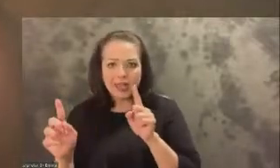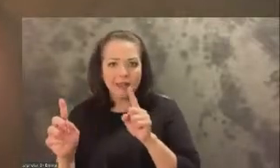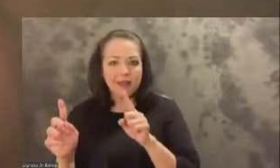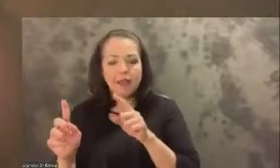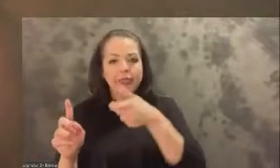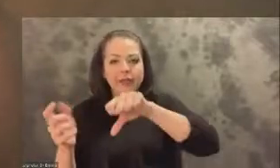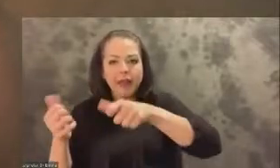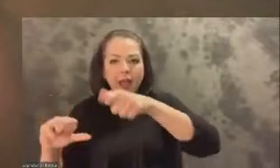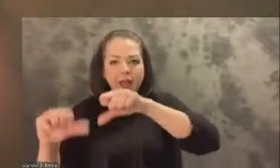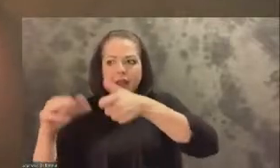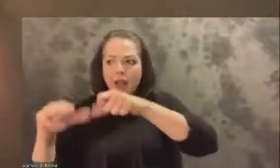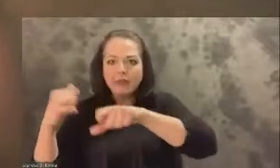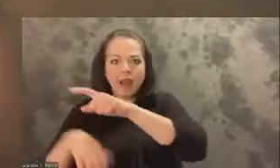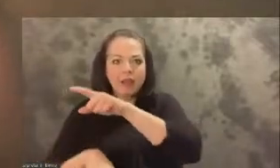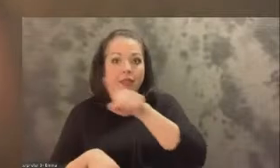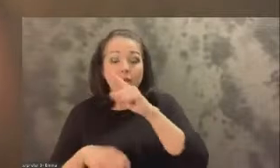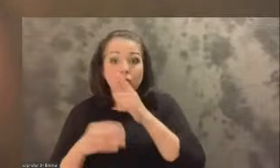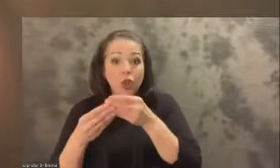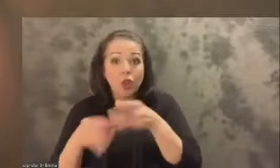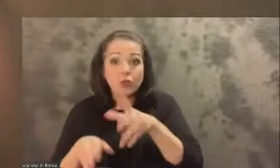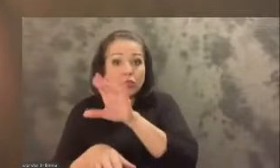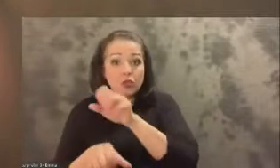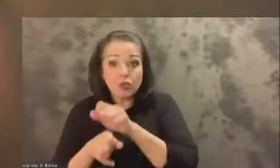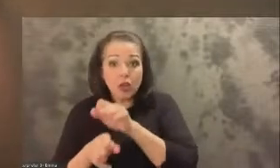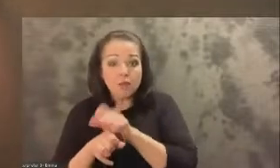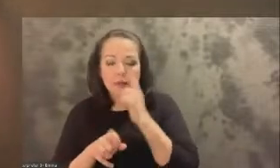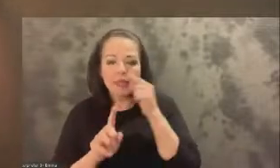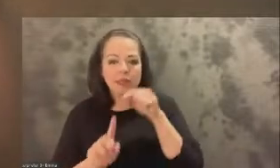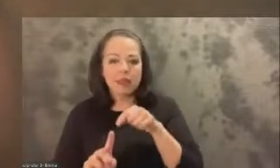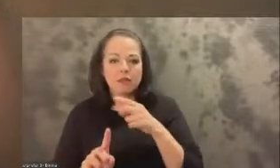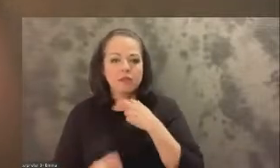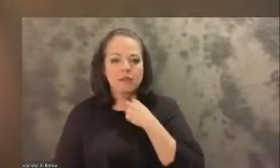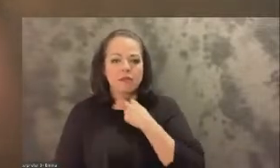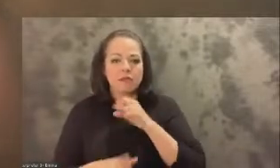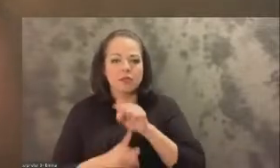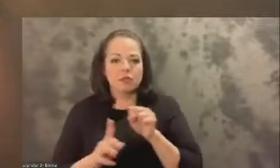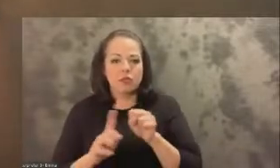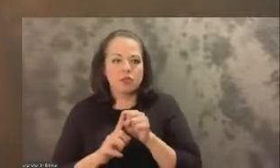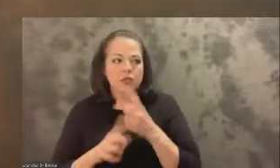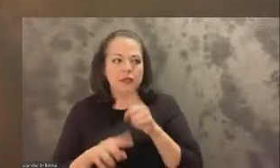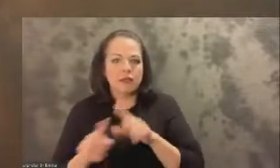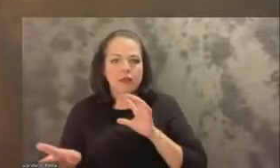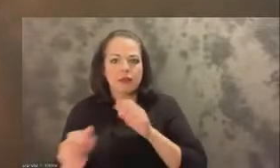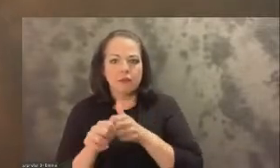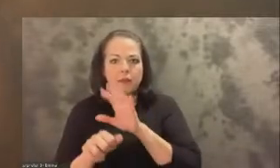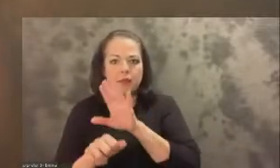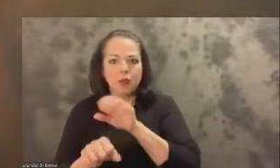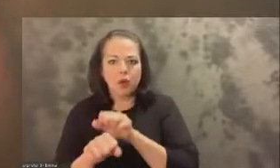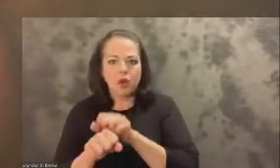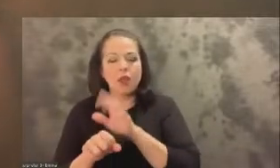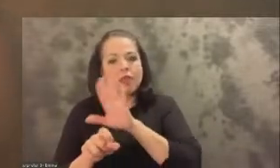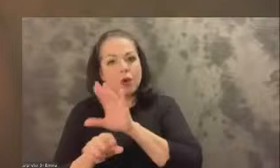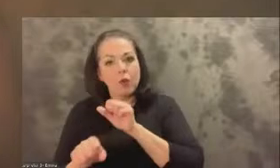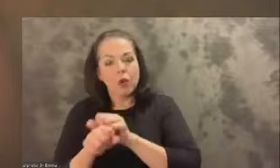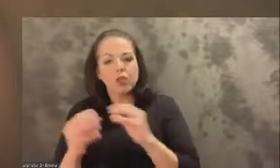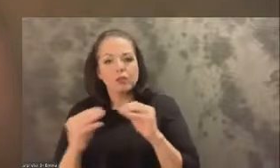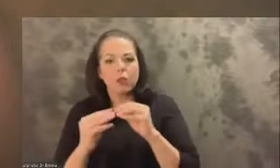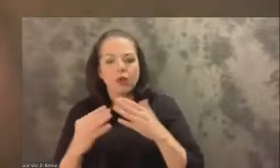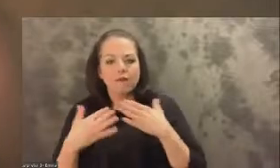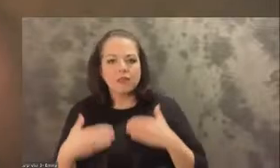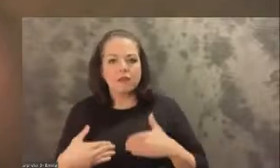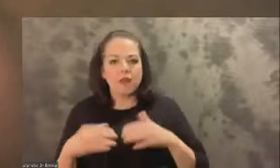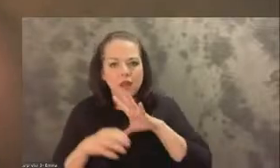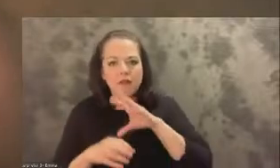do, and they're losing their jobs because they can't keep up with their work. Their work is more physical, but it's